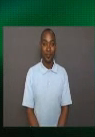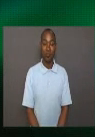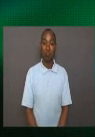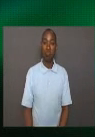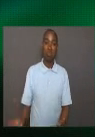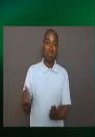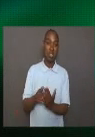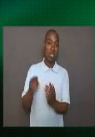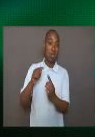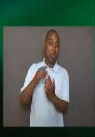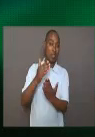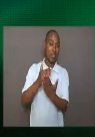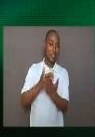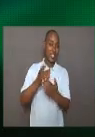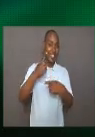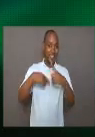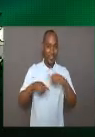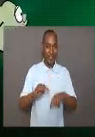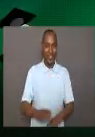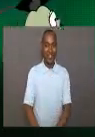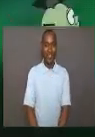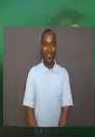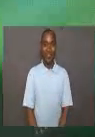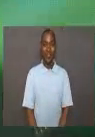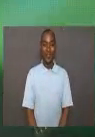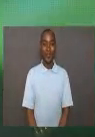Let's get back to our lesson.